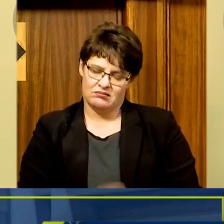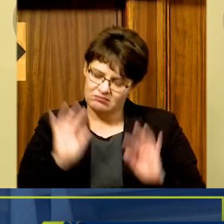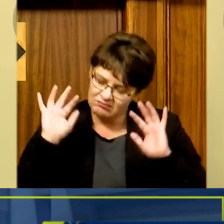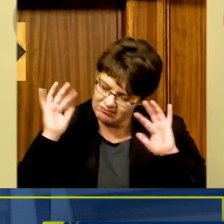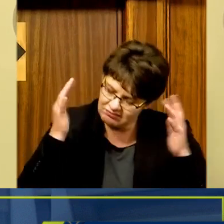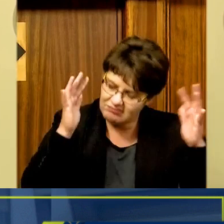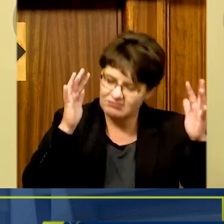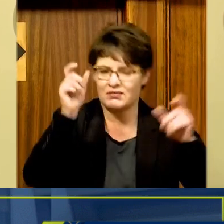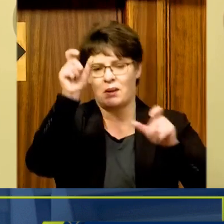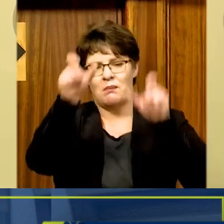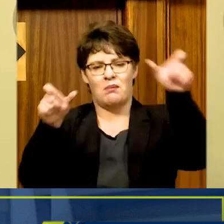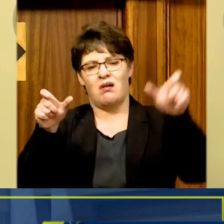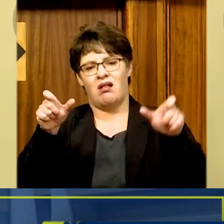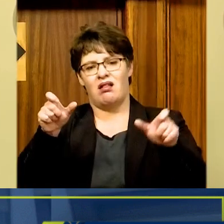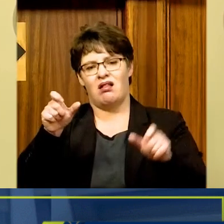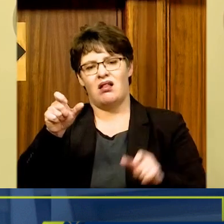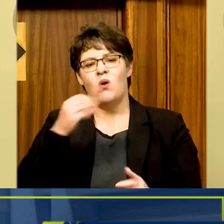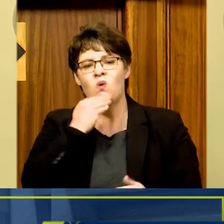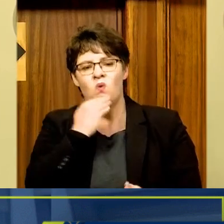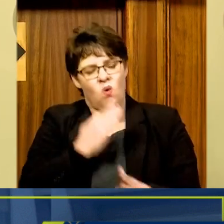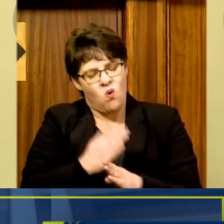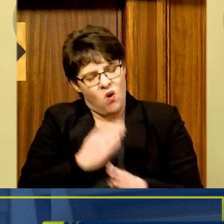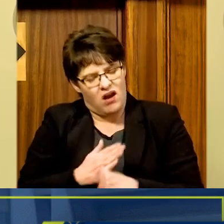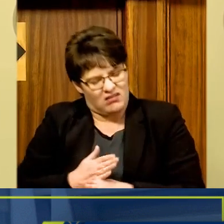of people who are